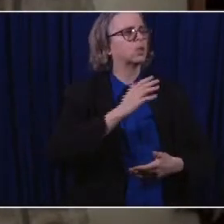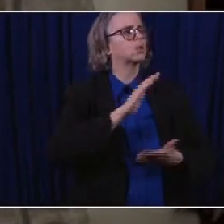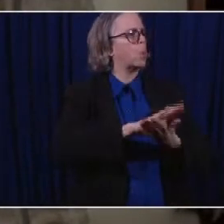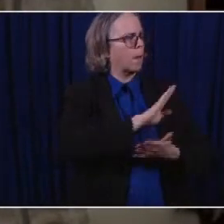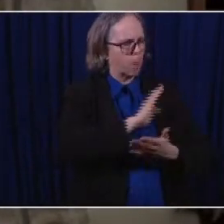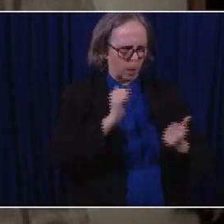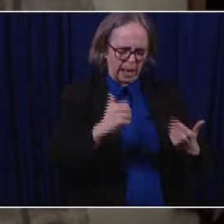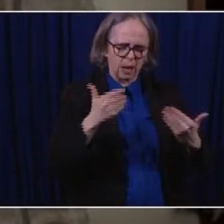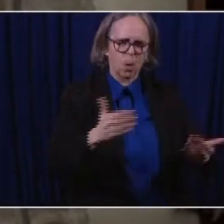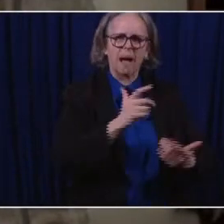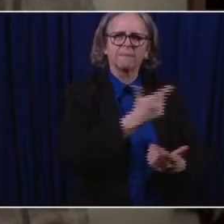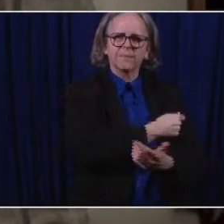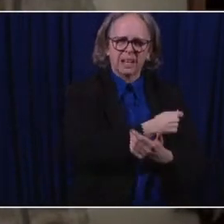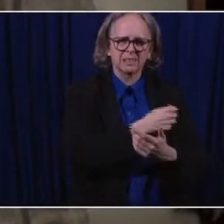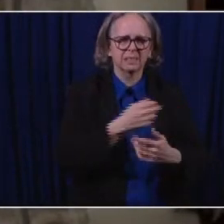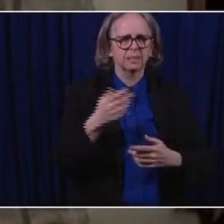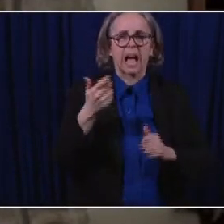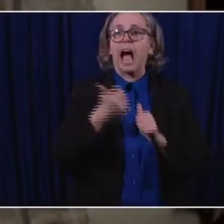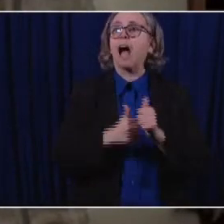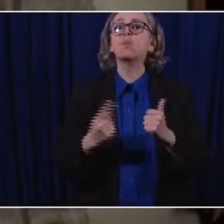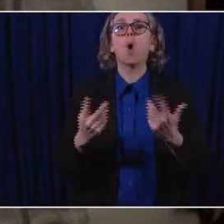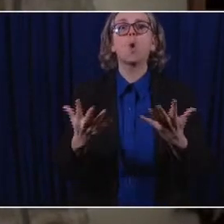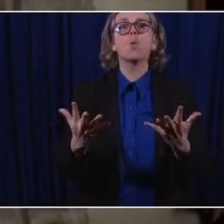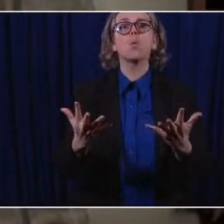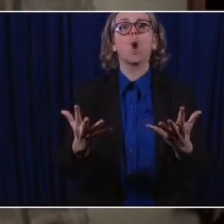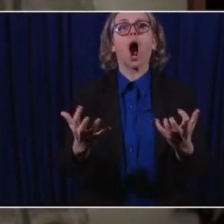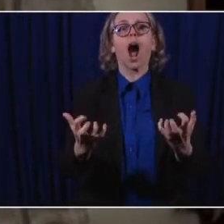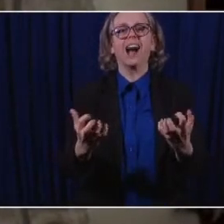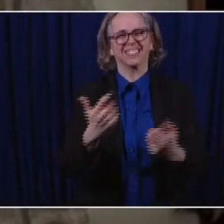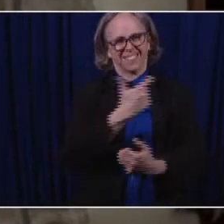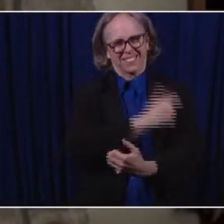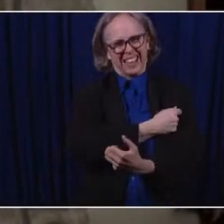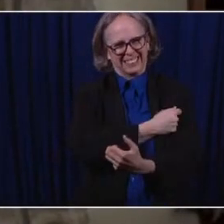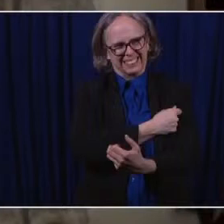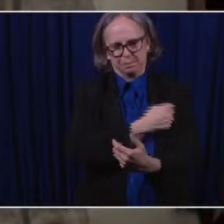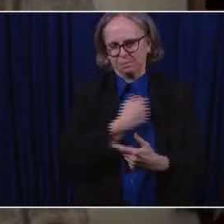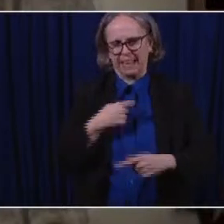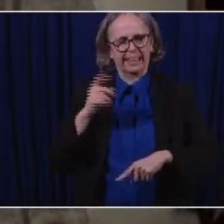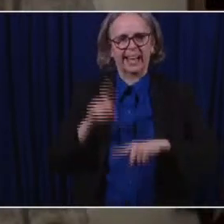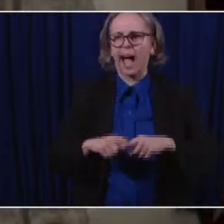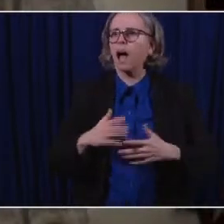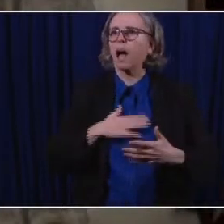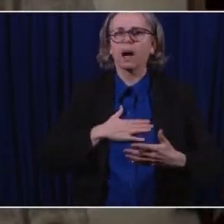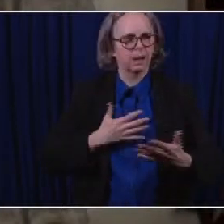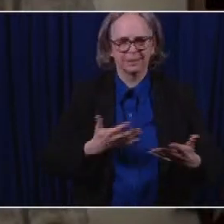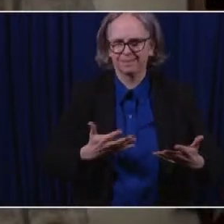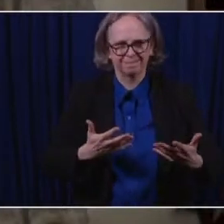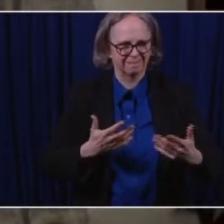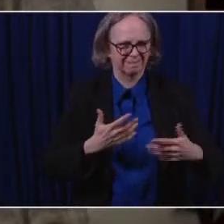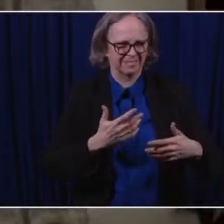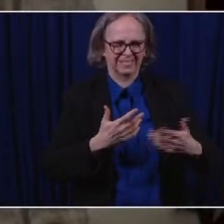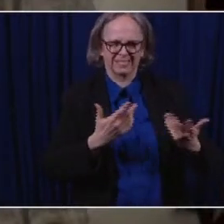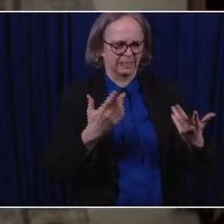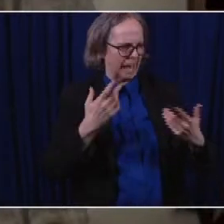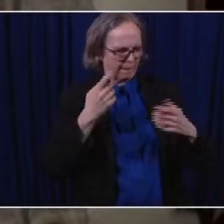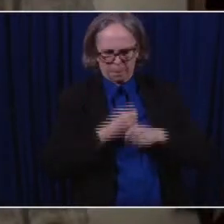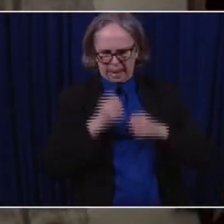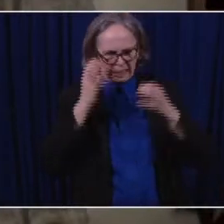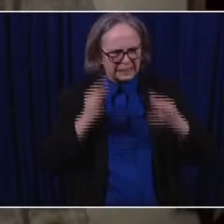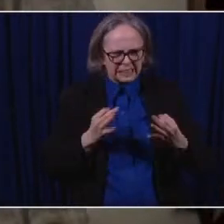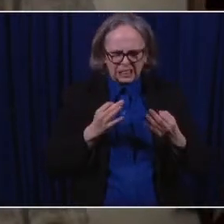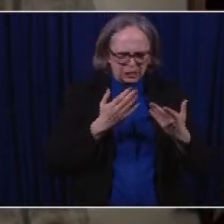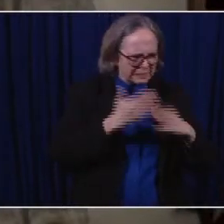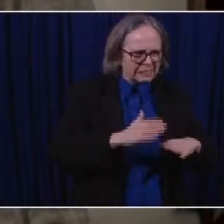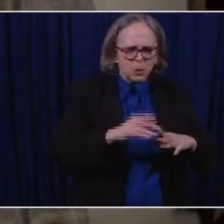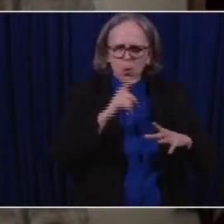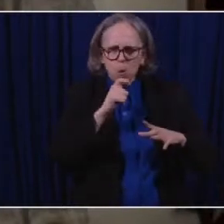vaccine. But that's not the choice I'm faced with. The choice I'm faced with is we have just a little bit. Now, who gets it? And when somebody gets it,